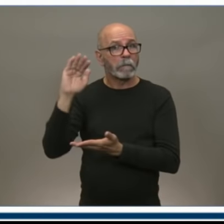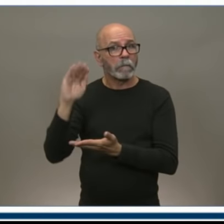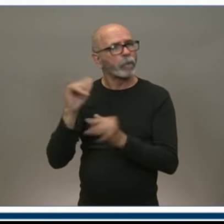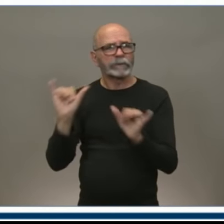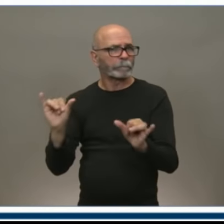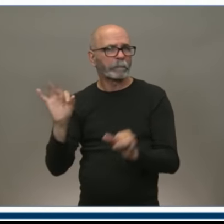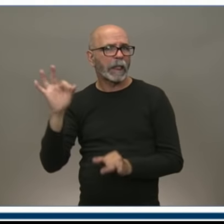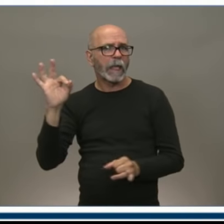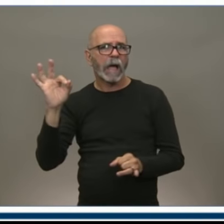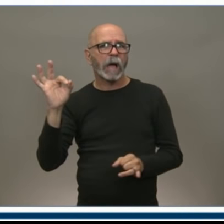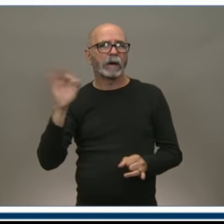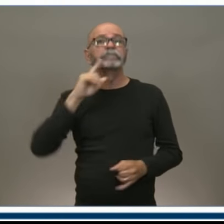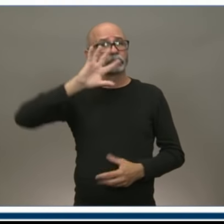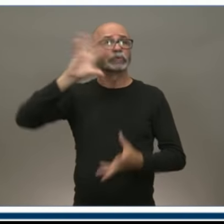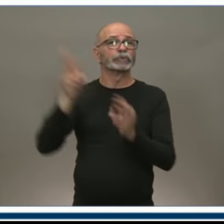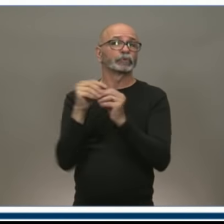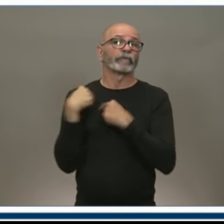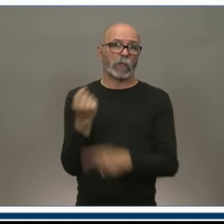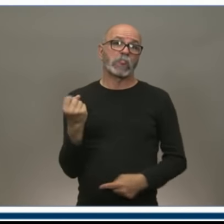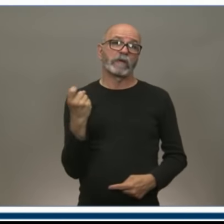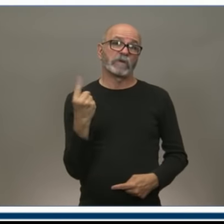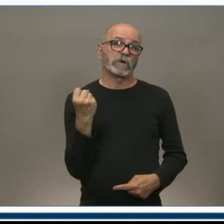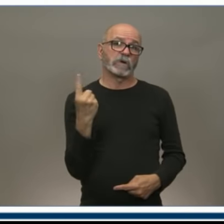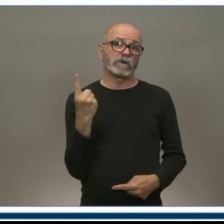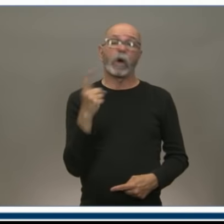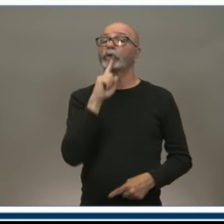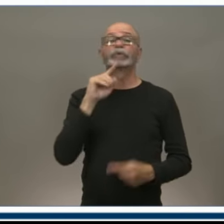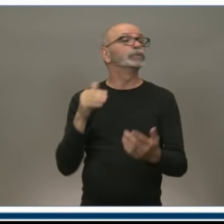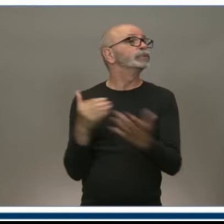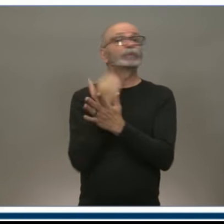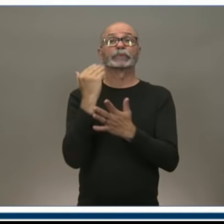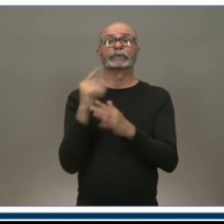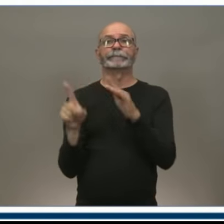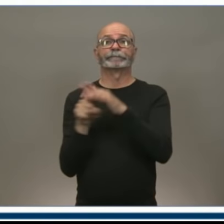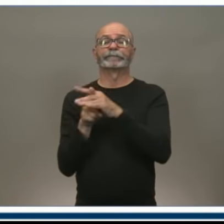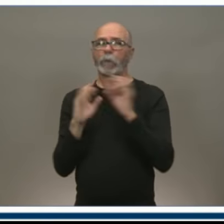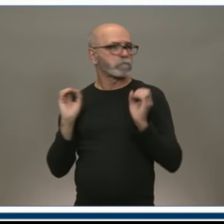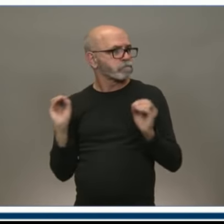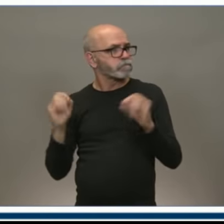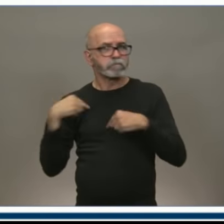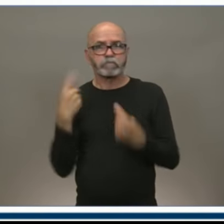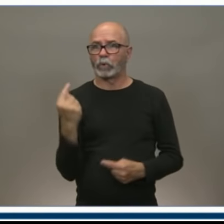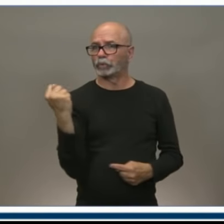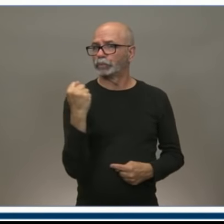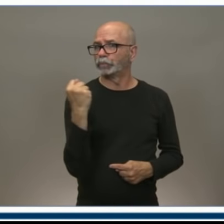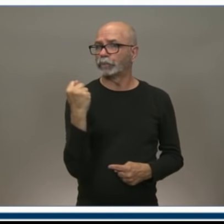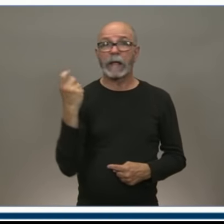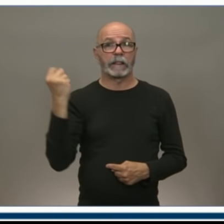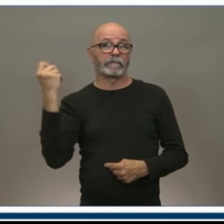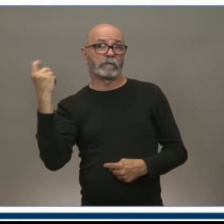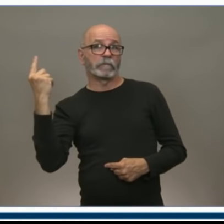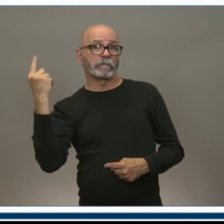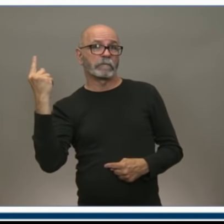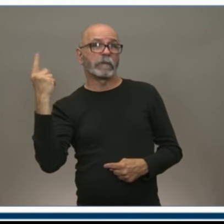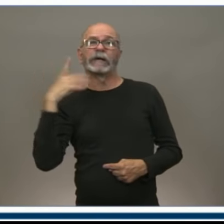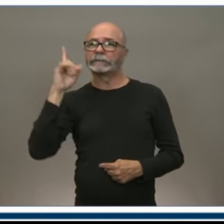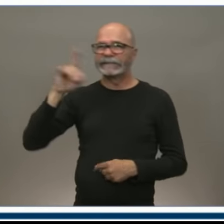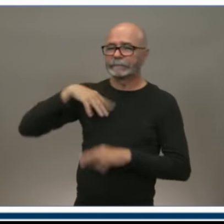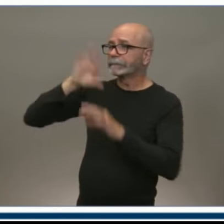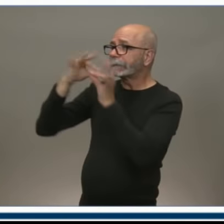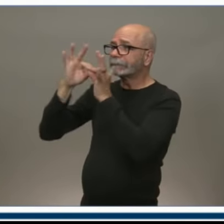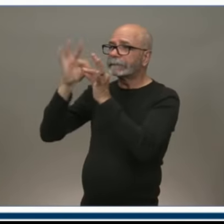11, but there's been no new cases in there since Tuesday. So what we've done is 11, but as we've done more testing, both we've had